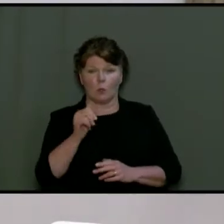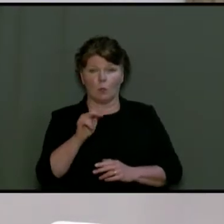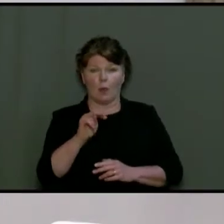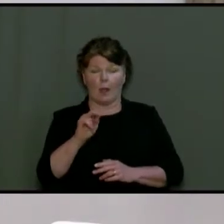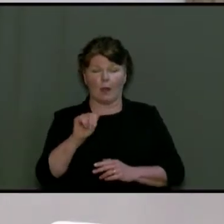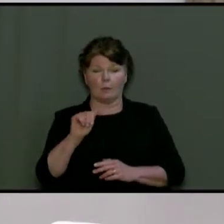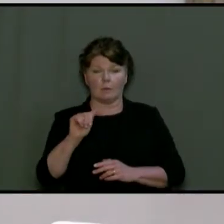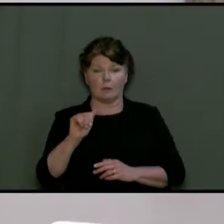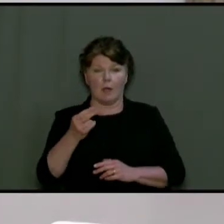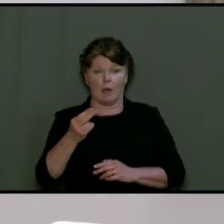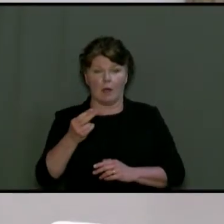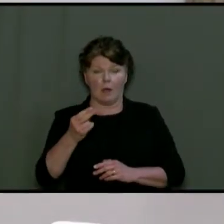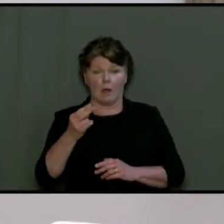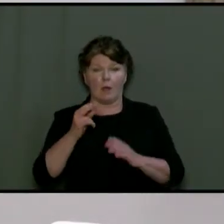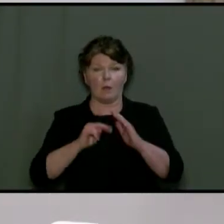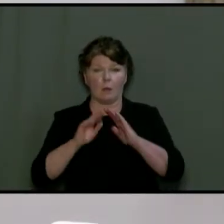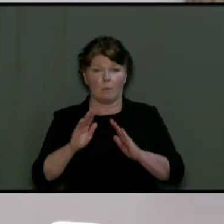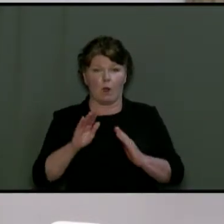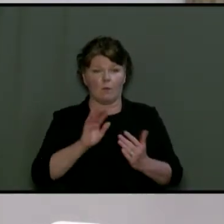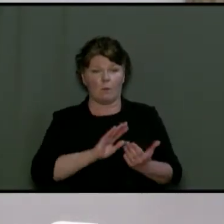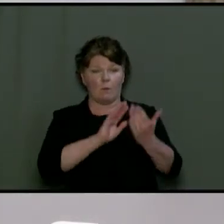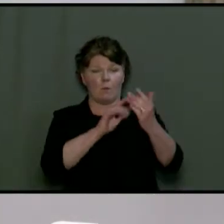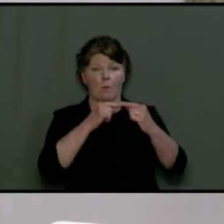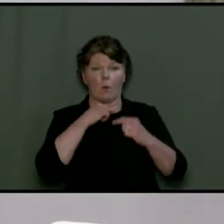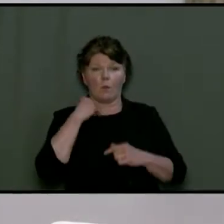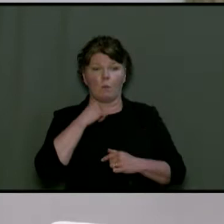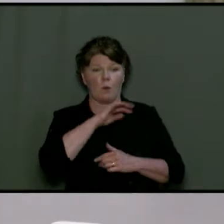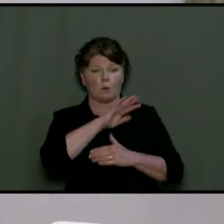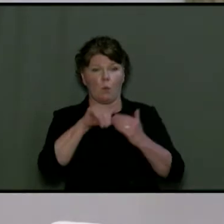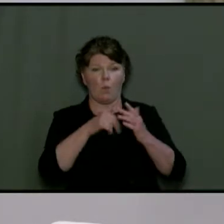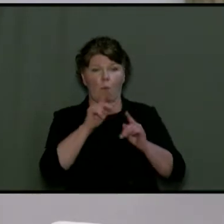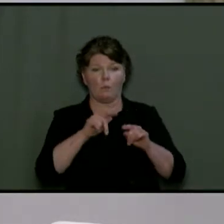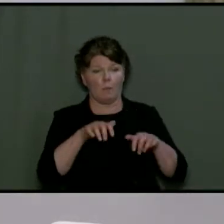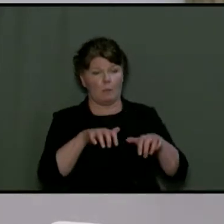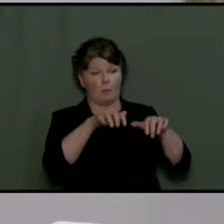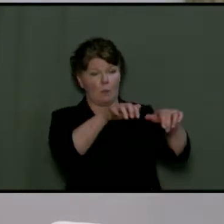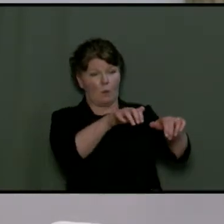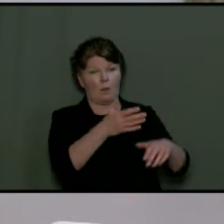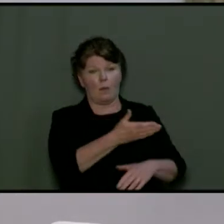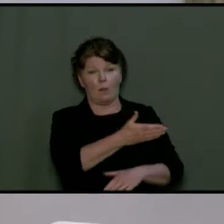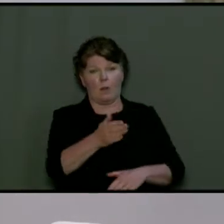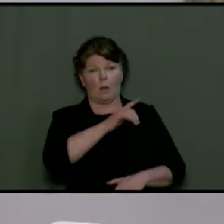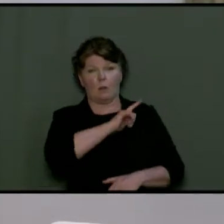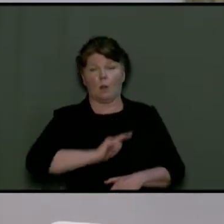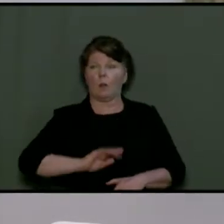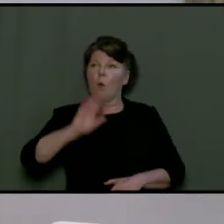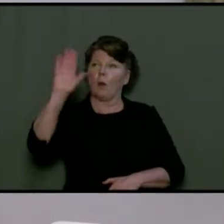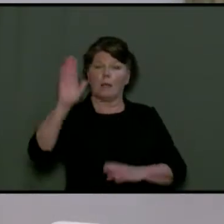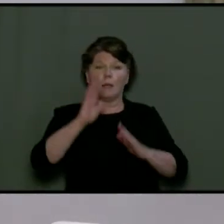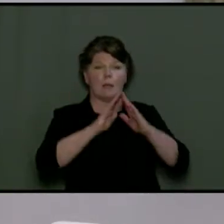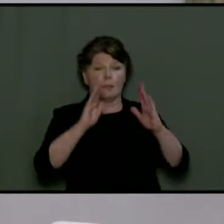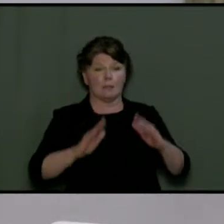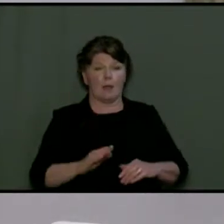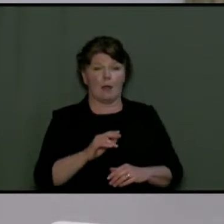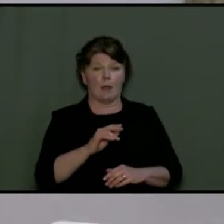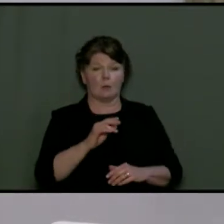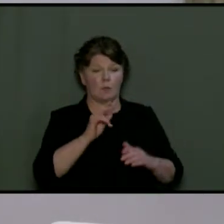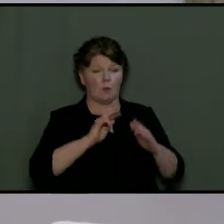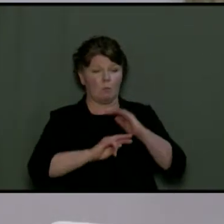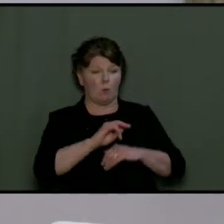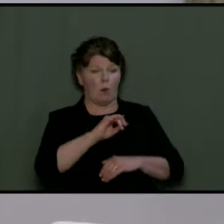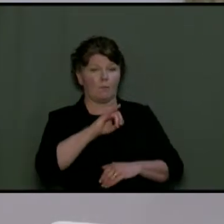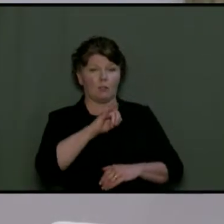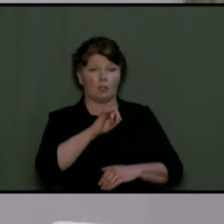presence of the priests and all the people who were standing in the house of the Lord. And the prophet Jeremiah said,